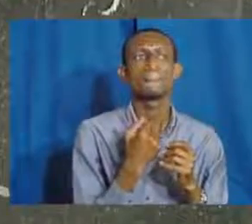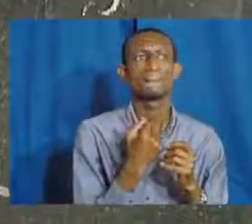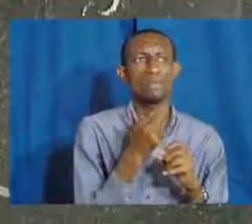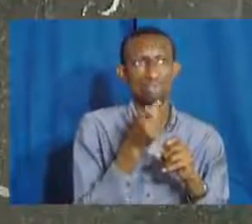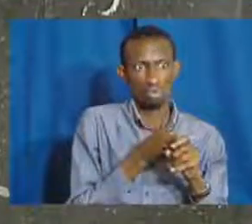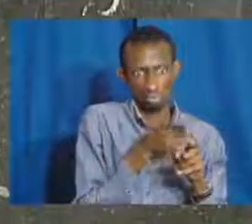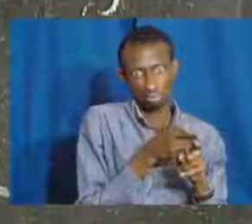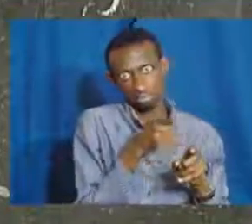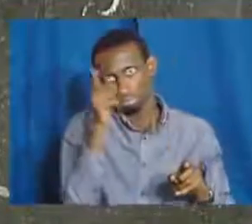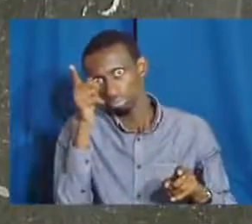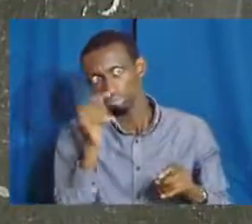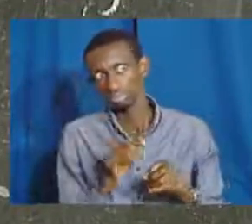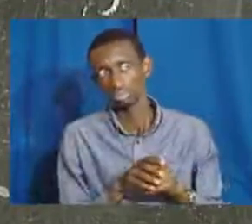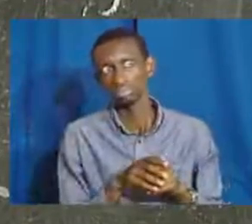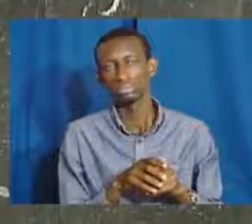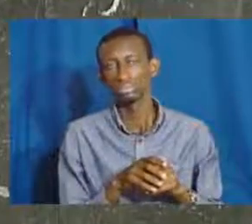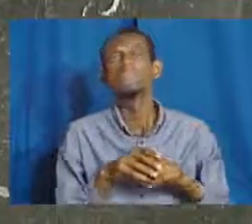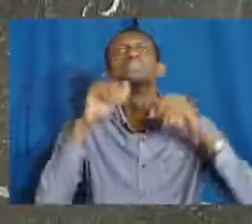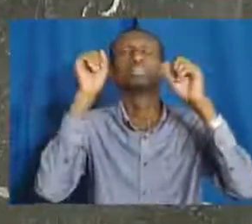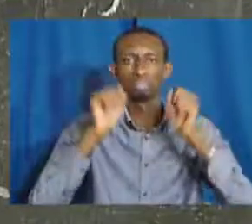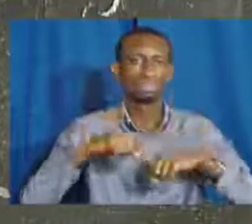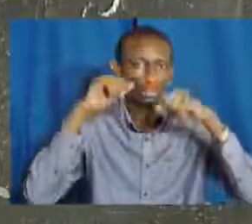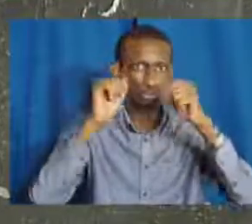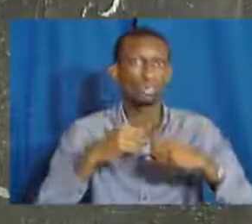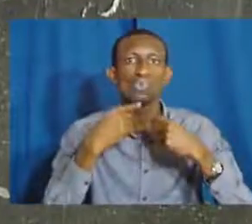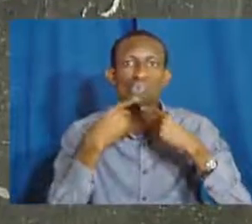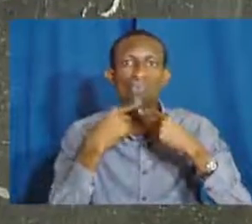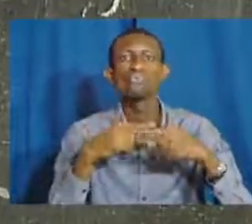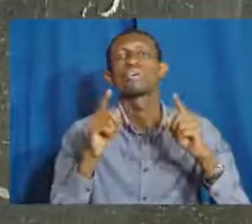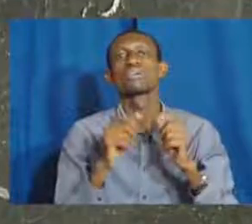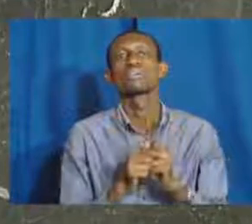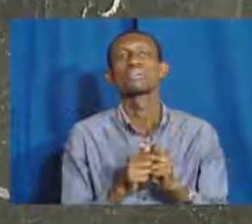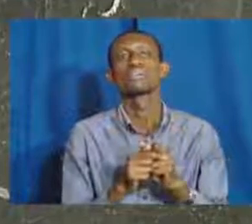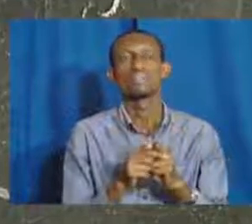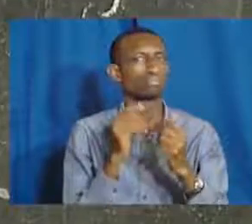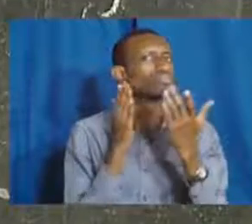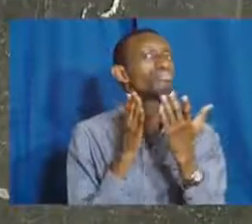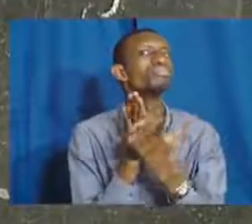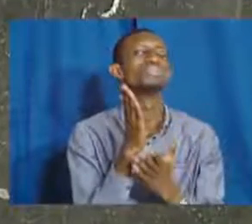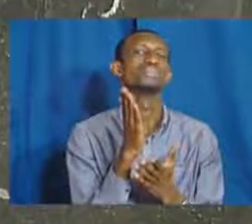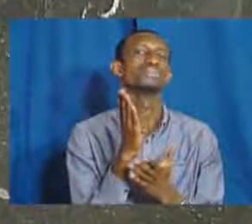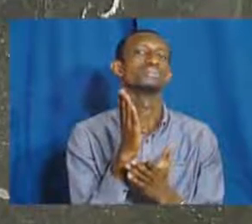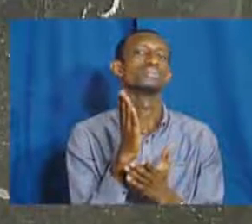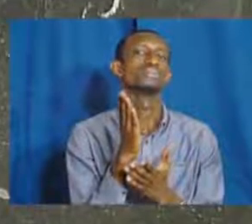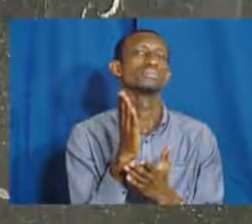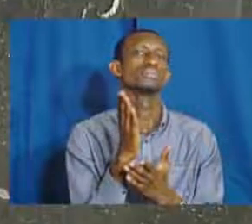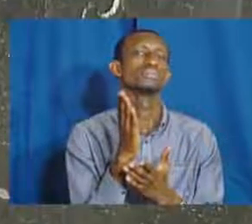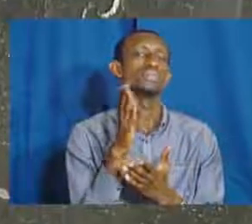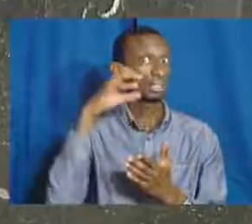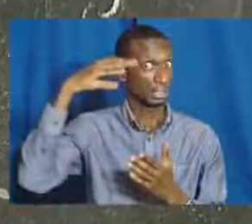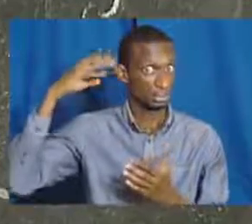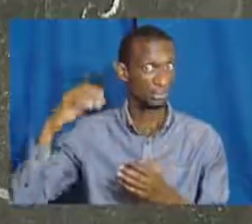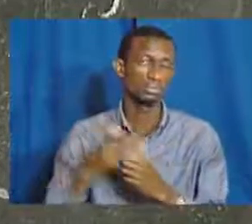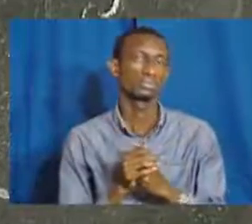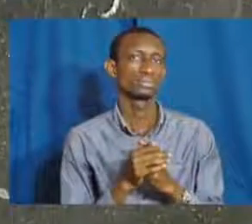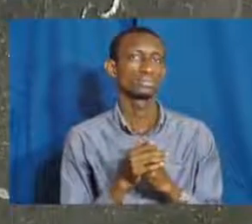able to tell which you're able to write the correct electronic configuration. Coming back